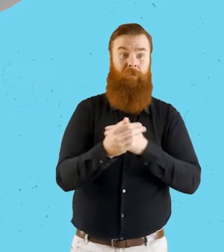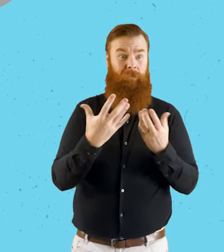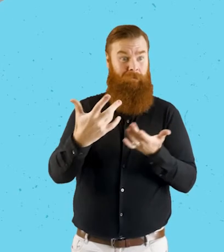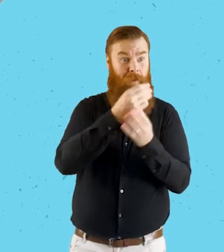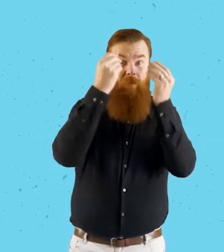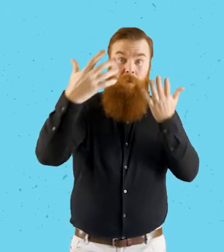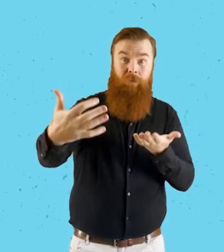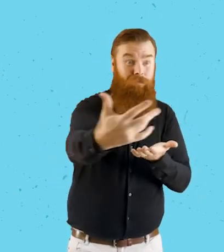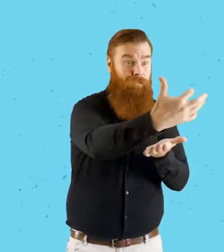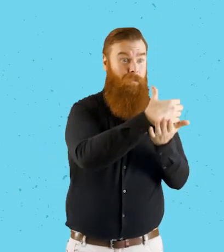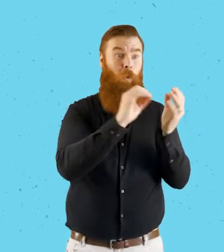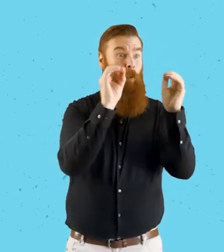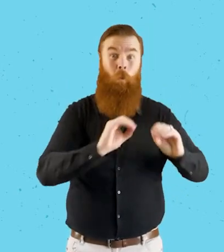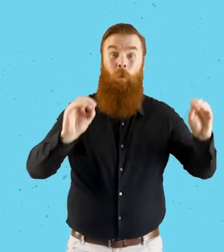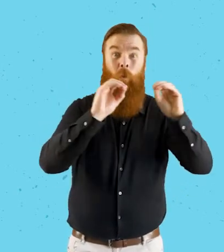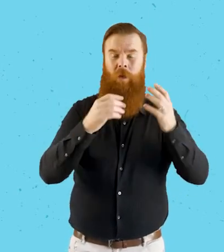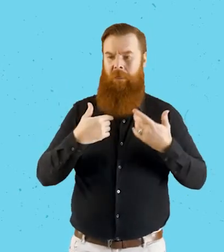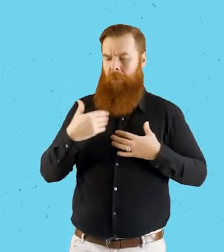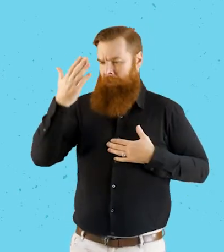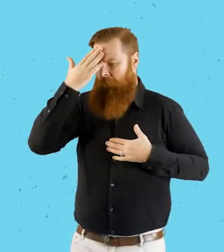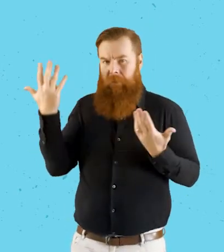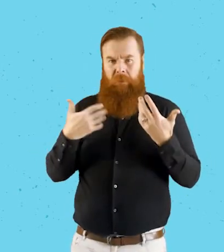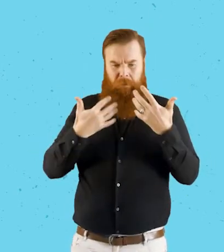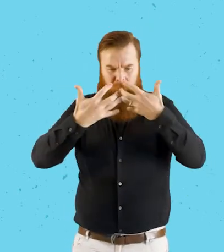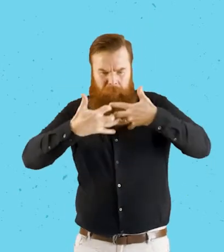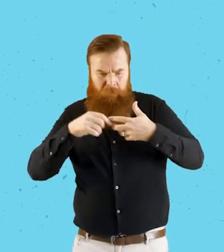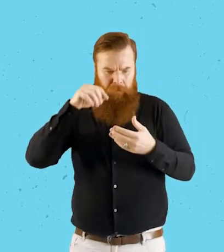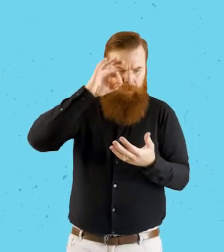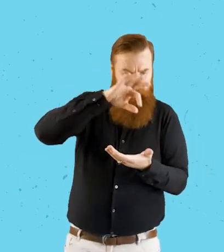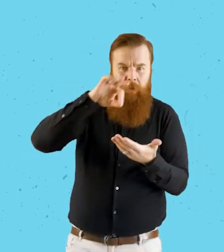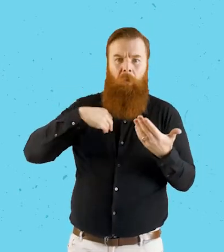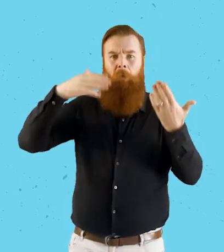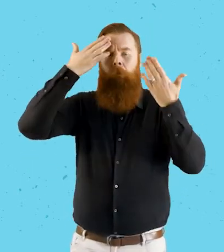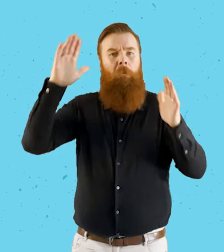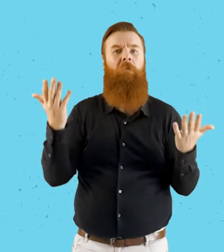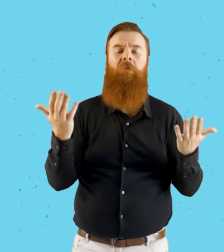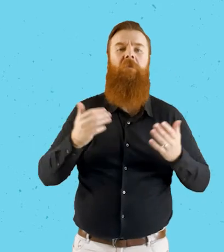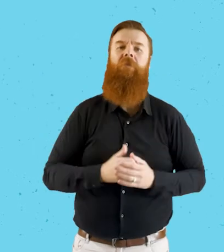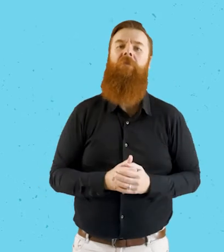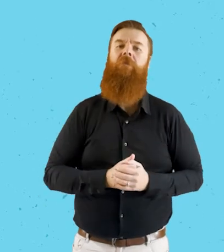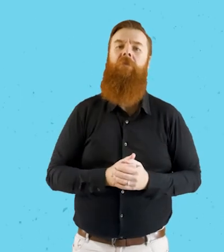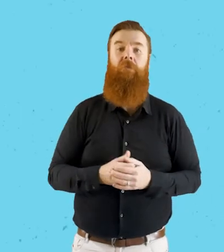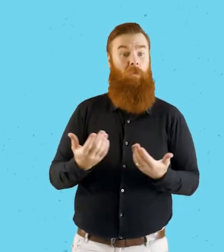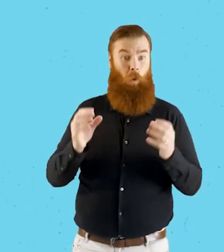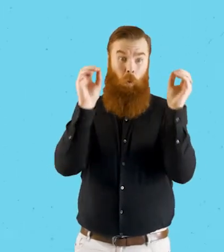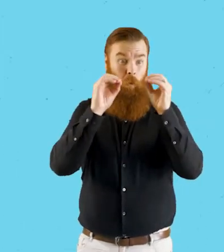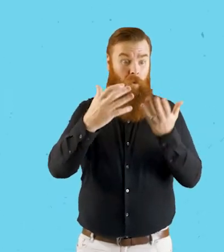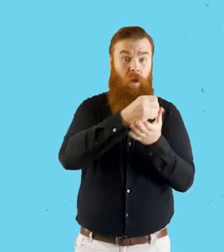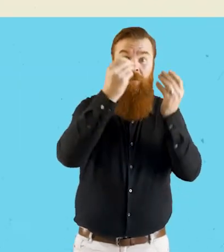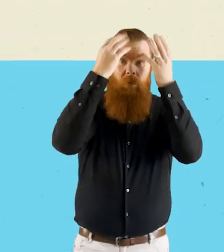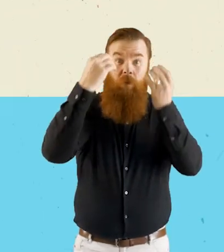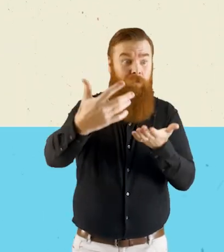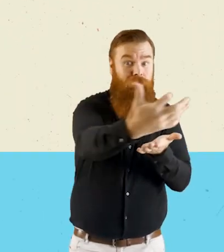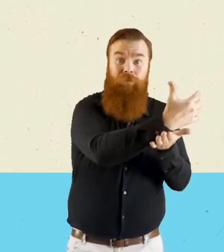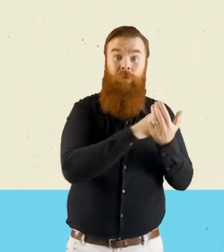of disability disaggregated data makes it difficult to determine the challenges that learners with disabilities face. If that is